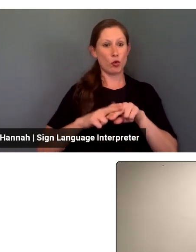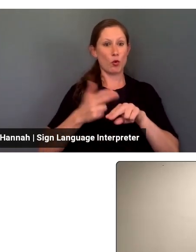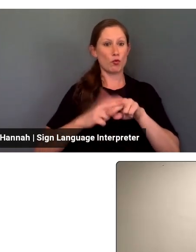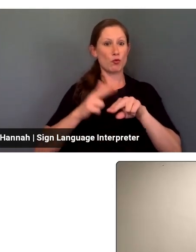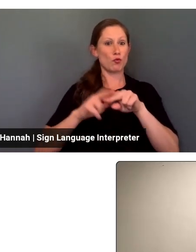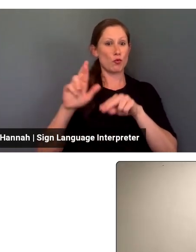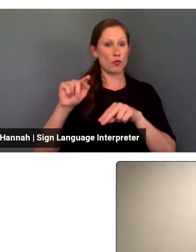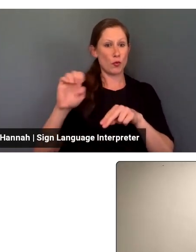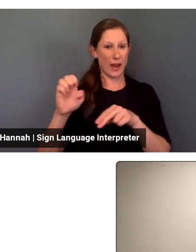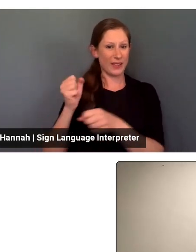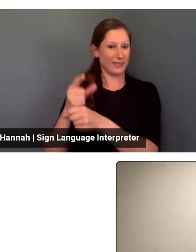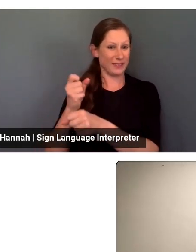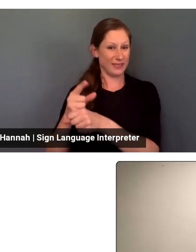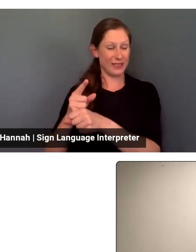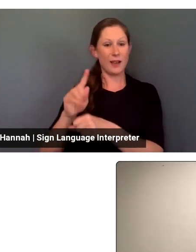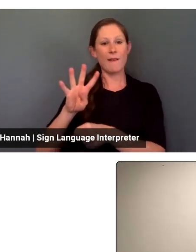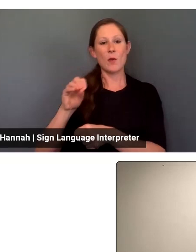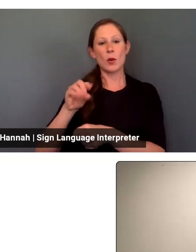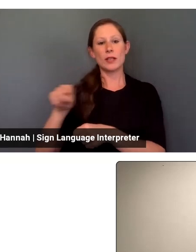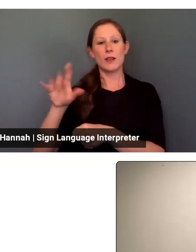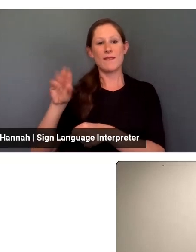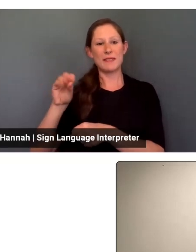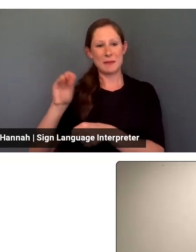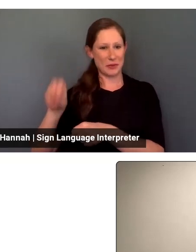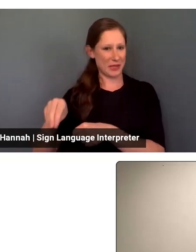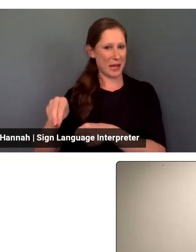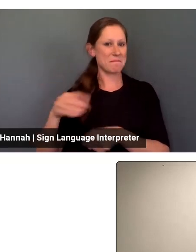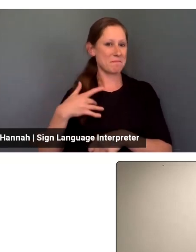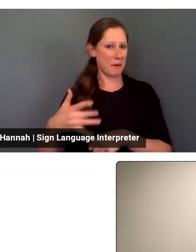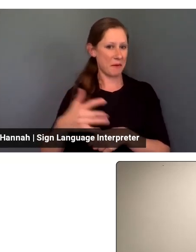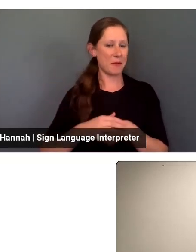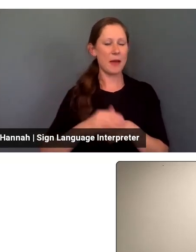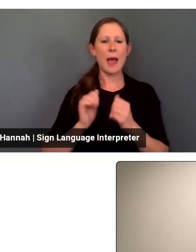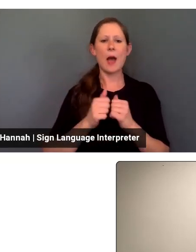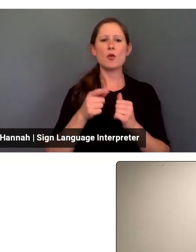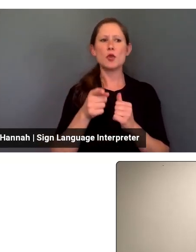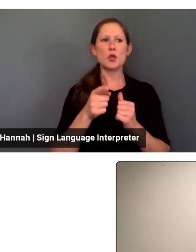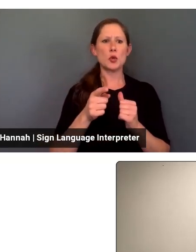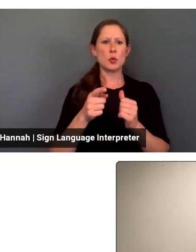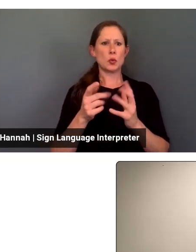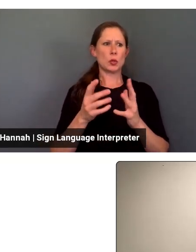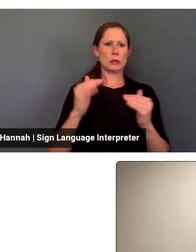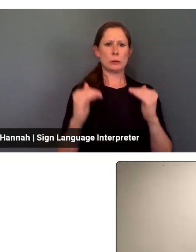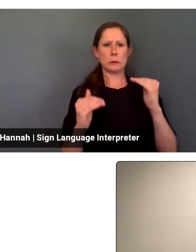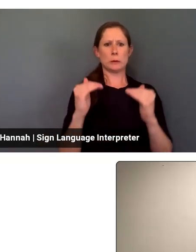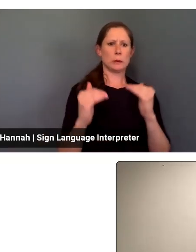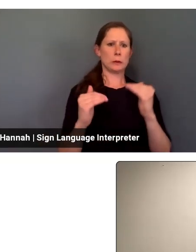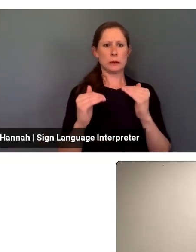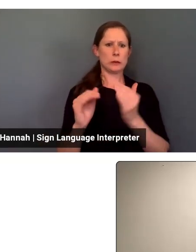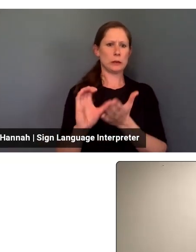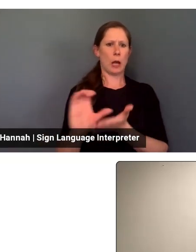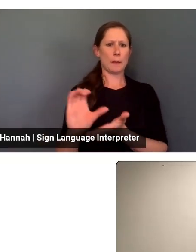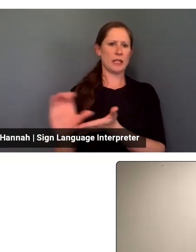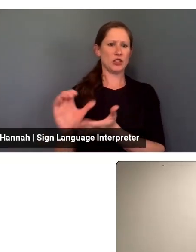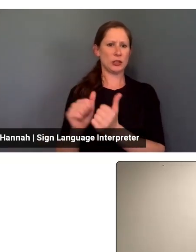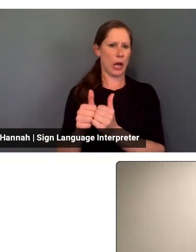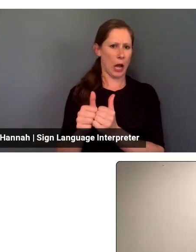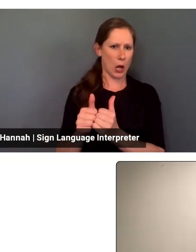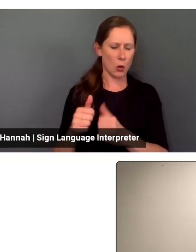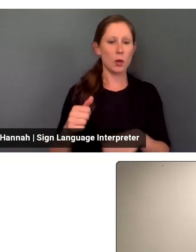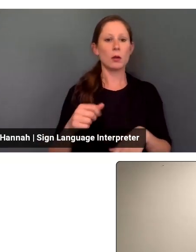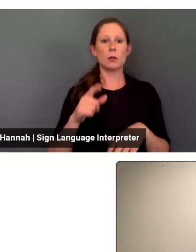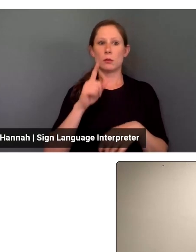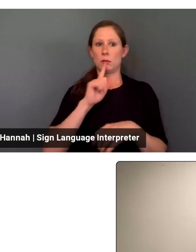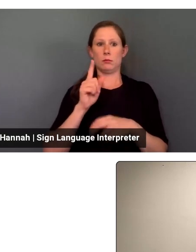50%. And so this idea of sort of how you scale compensation is definitely top of mind in a high growth environment